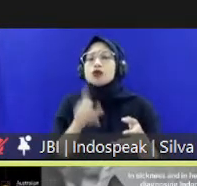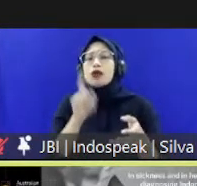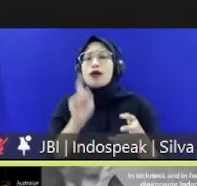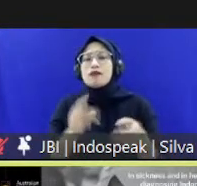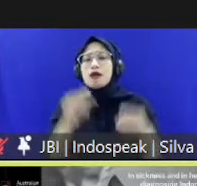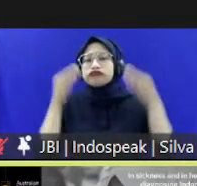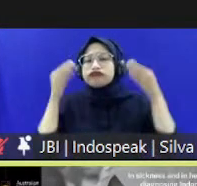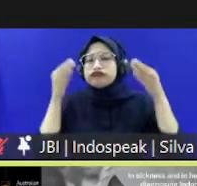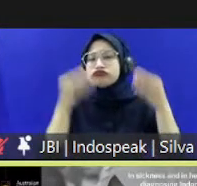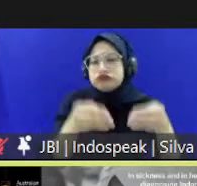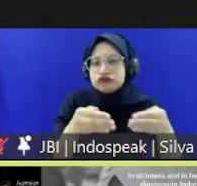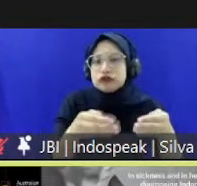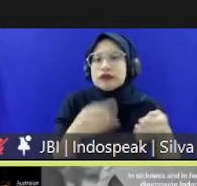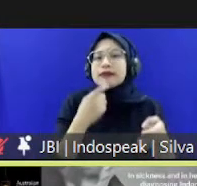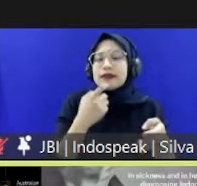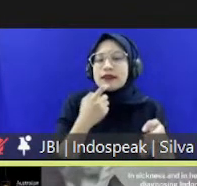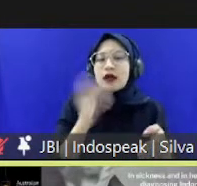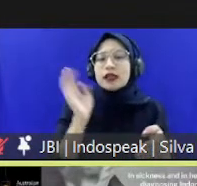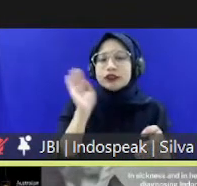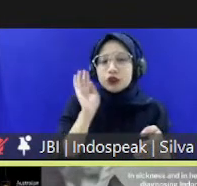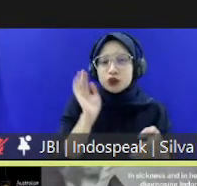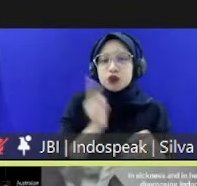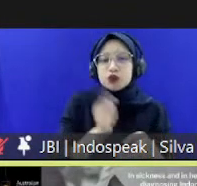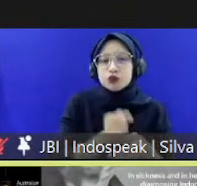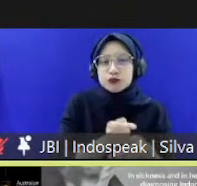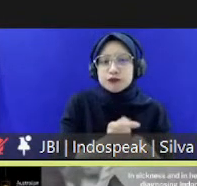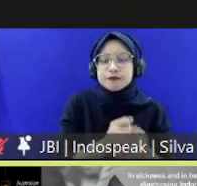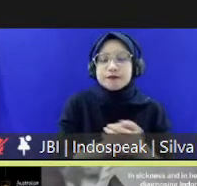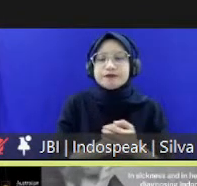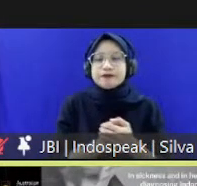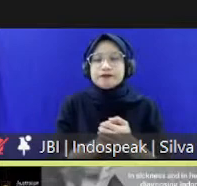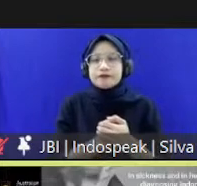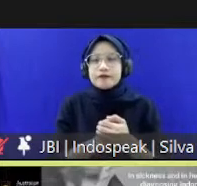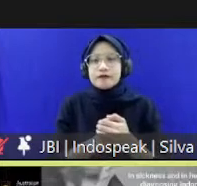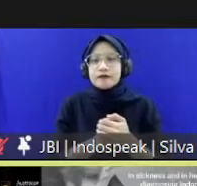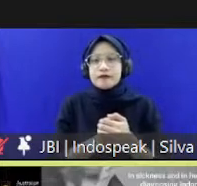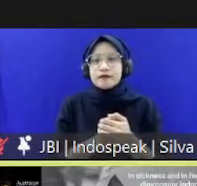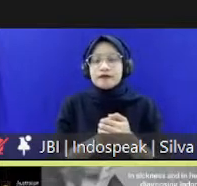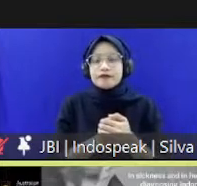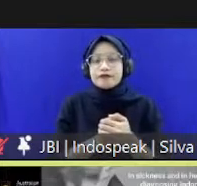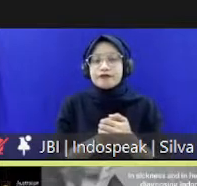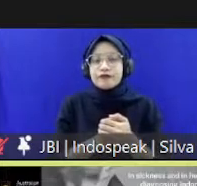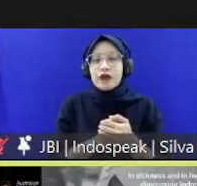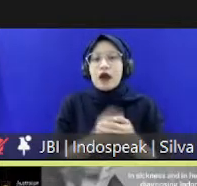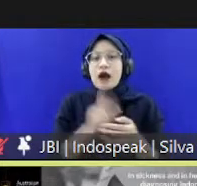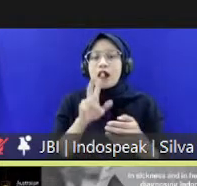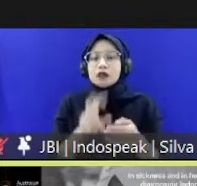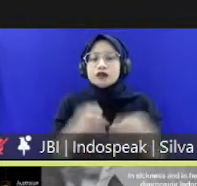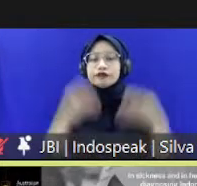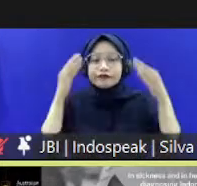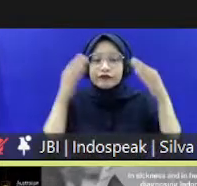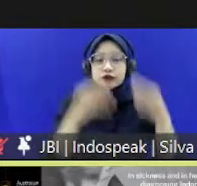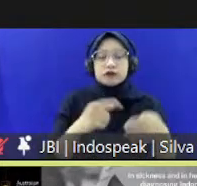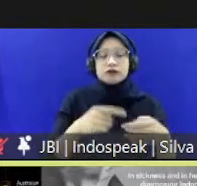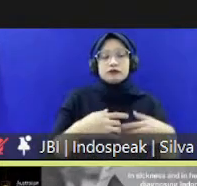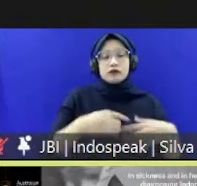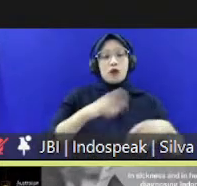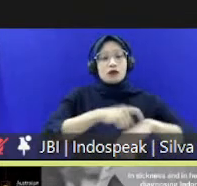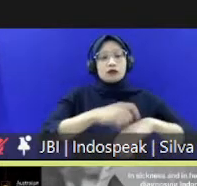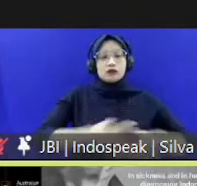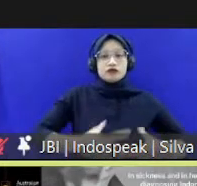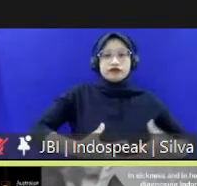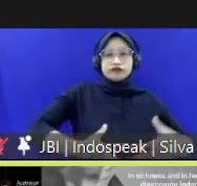It's not only about during that delivery or during pregnancy, but it's kind of like, again, during the teenager and then